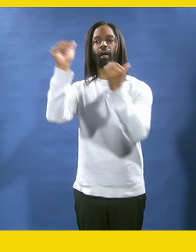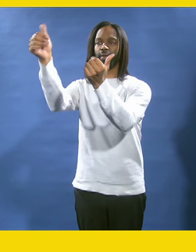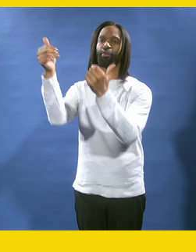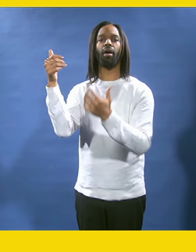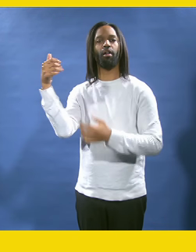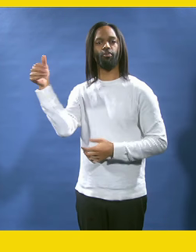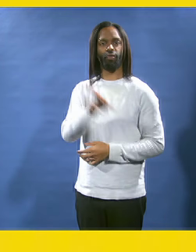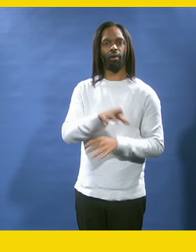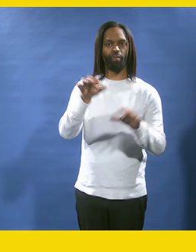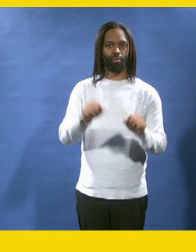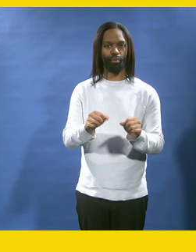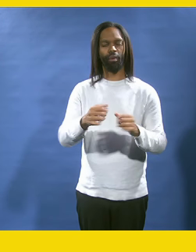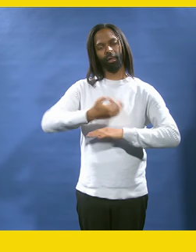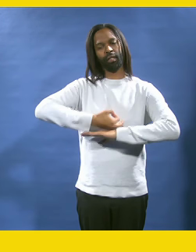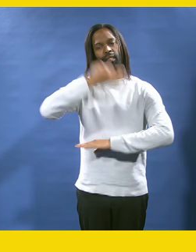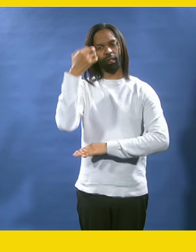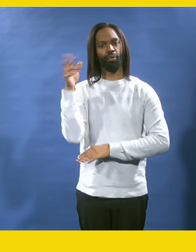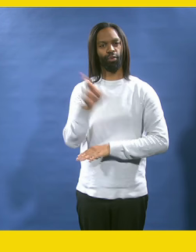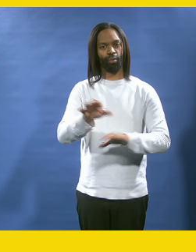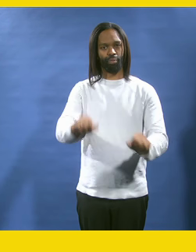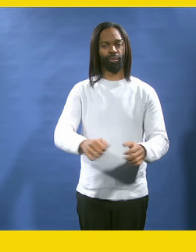attention.